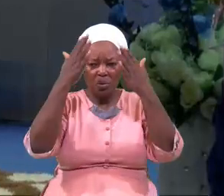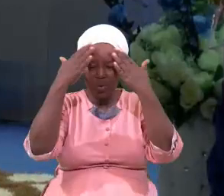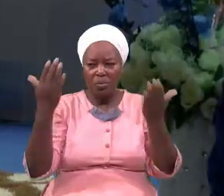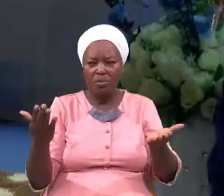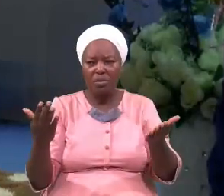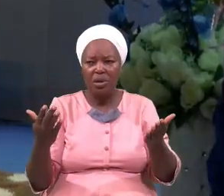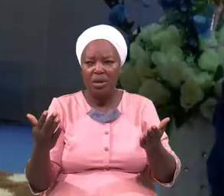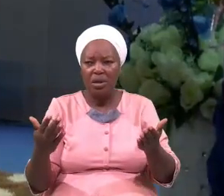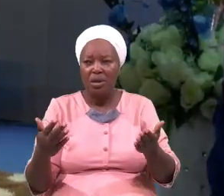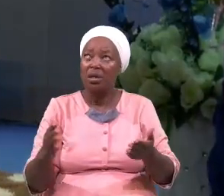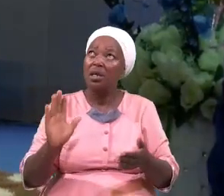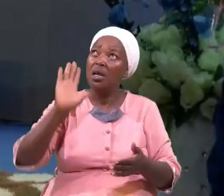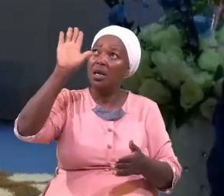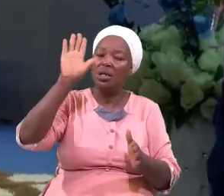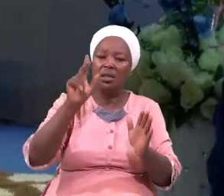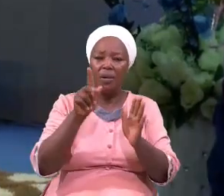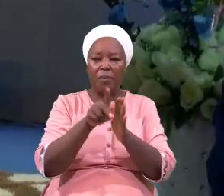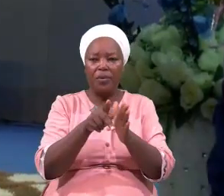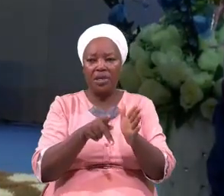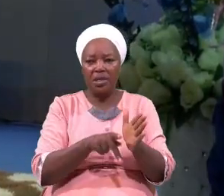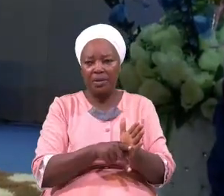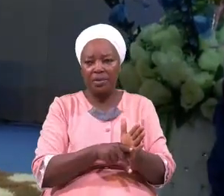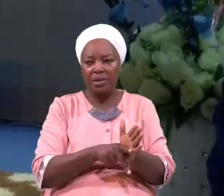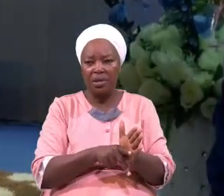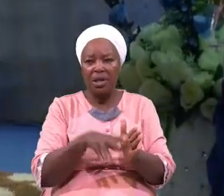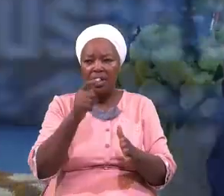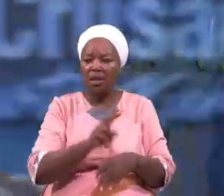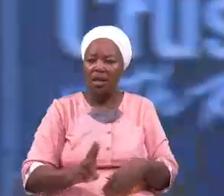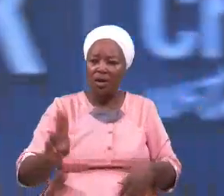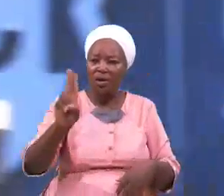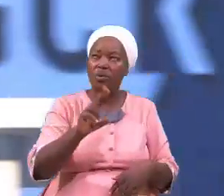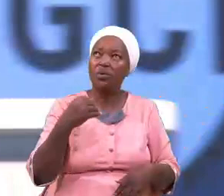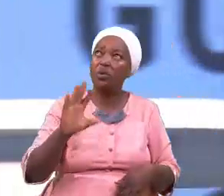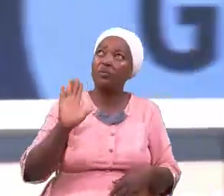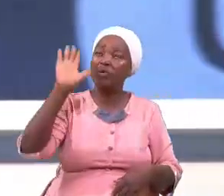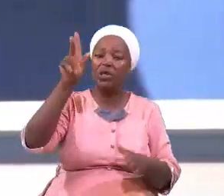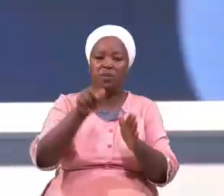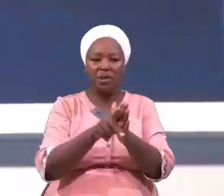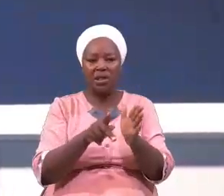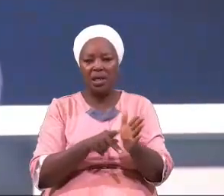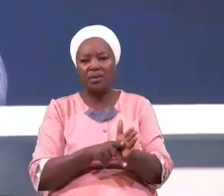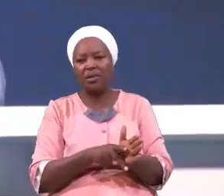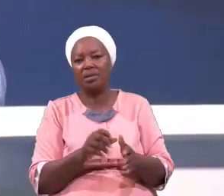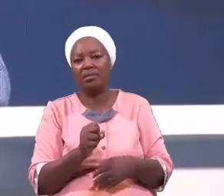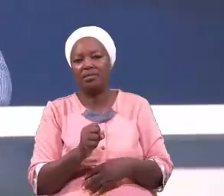His precept. The implementation of his precept.